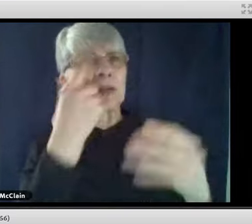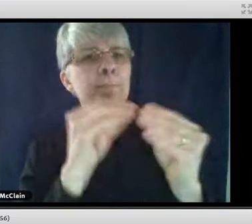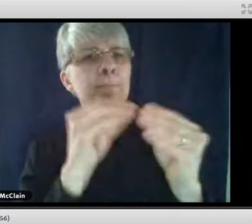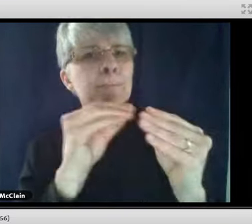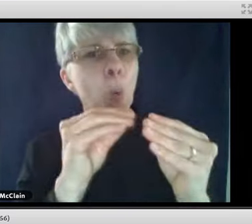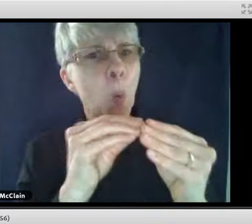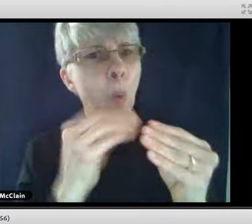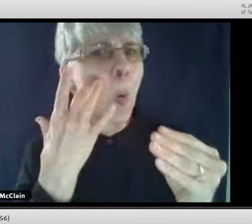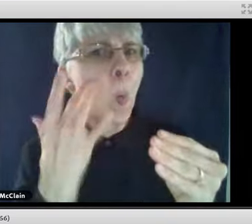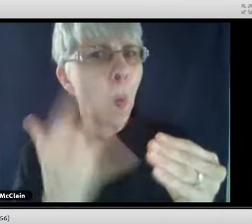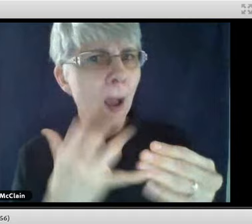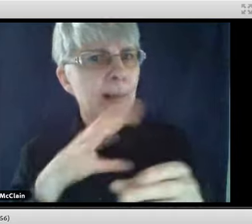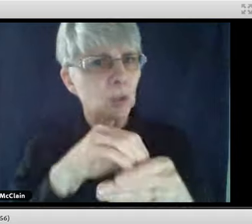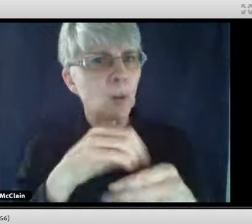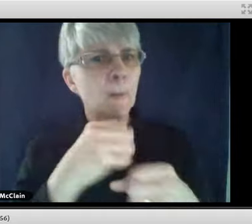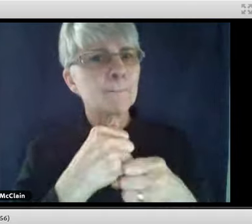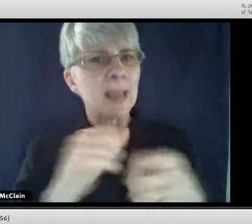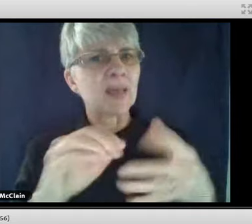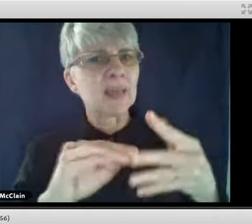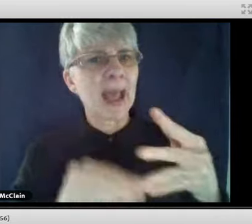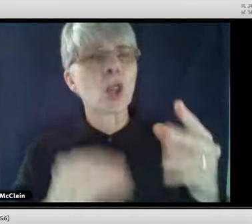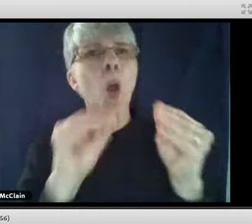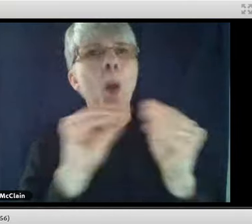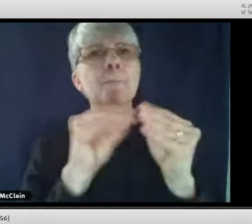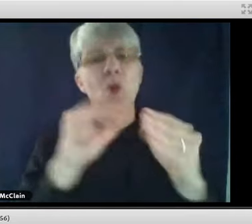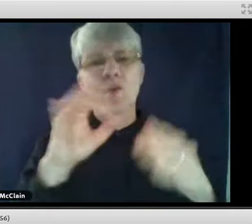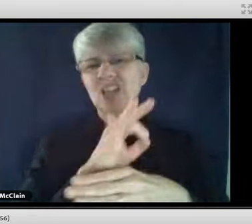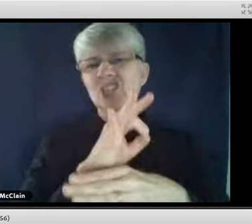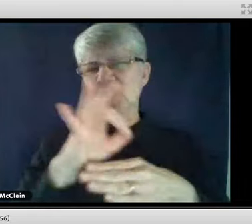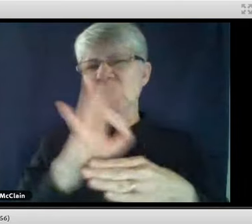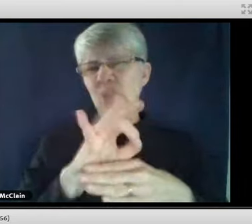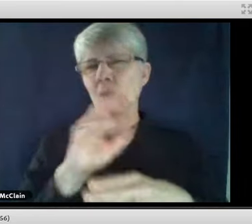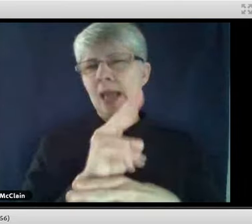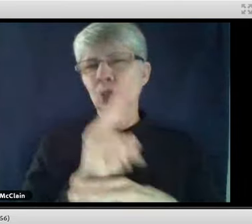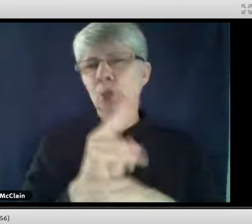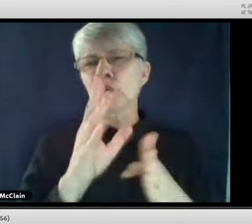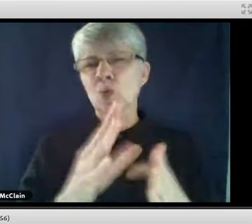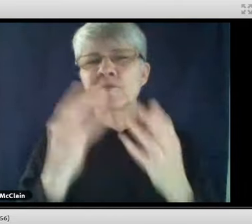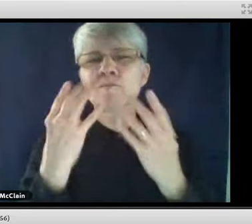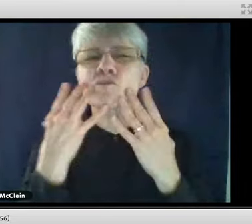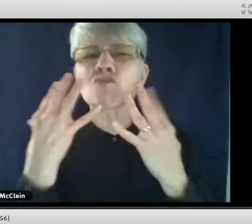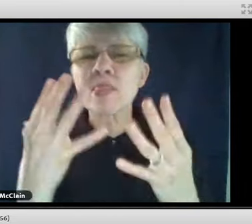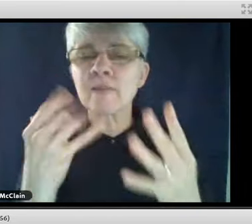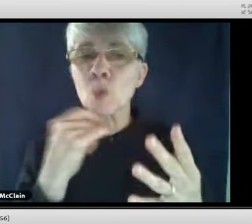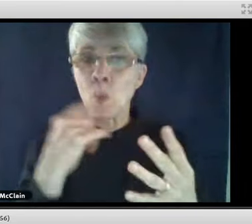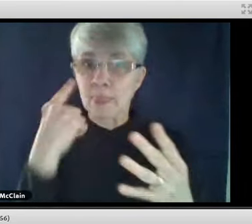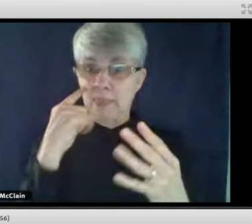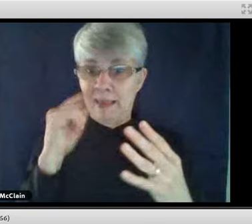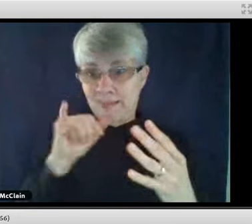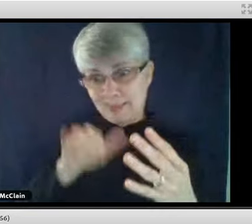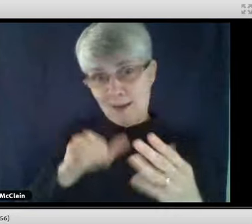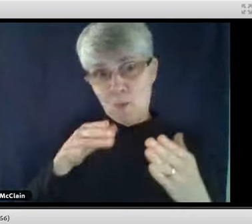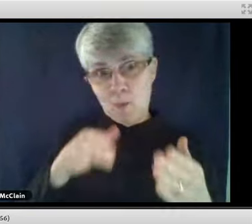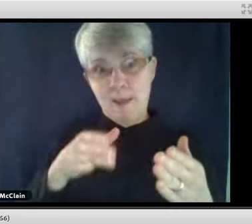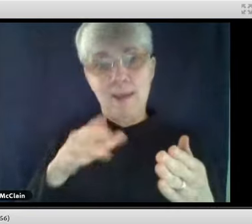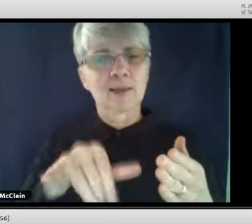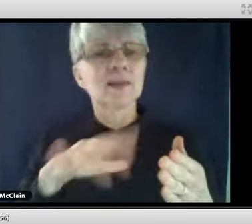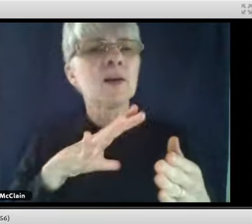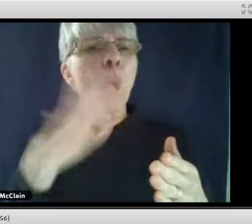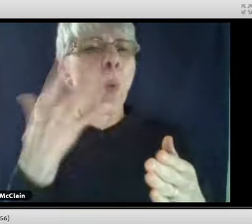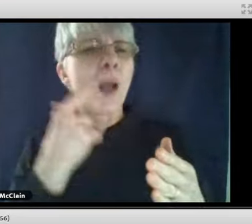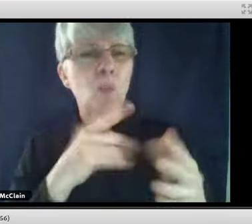really make our catalog more functional and user-friendly. Okay, so if we want to think of it that way, why we're